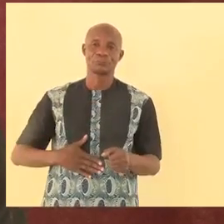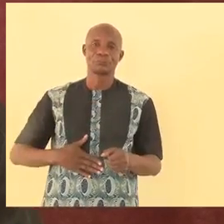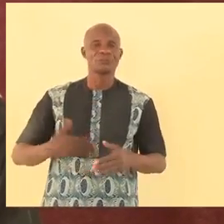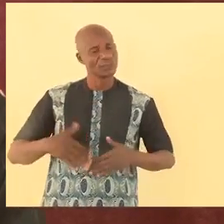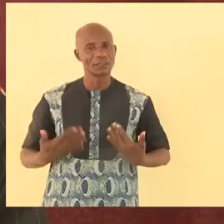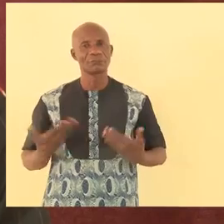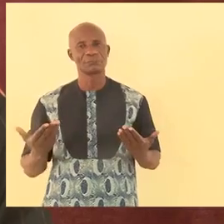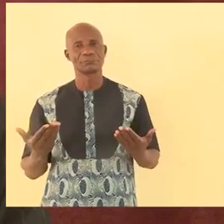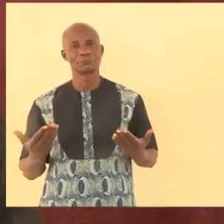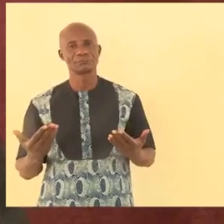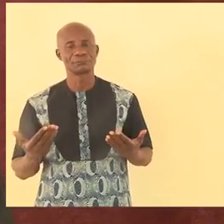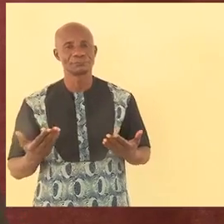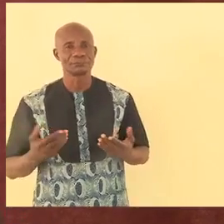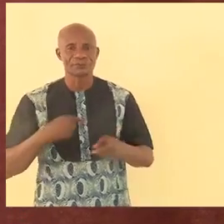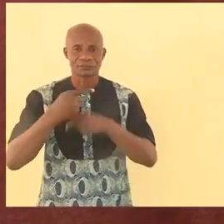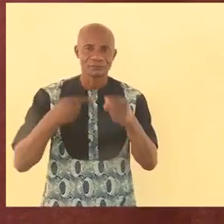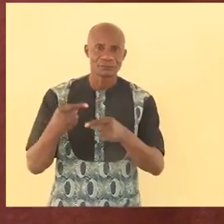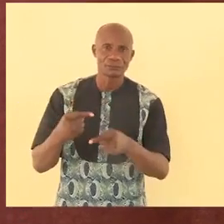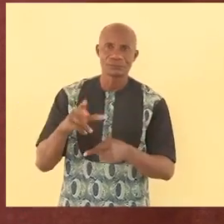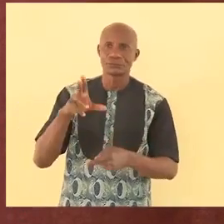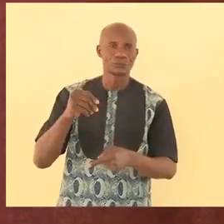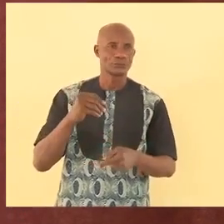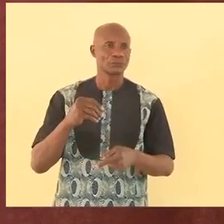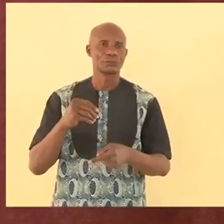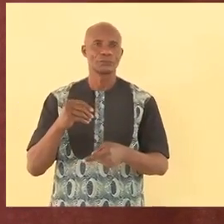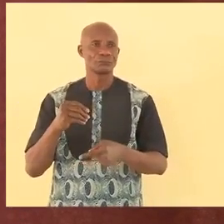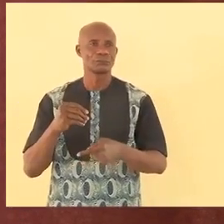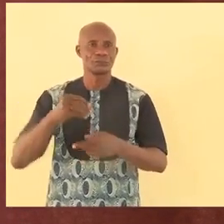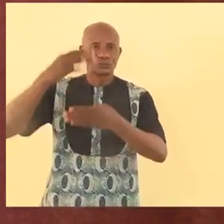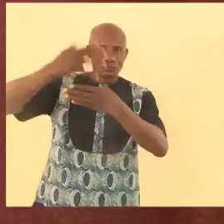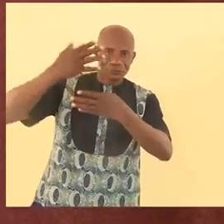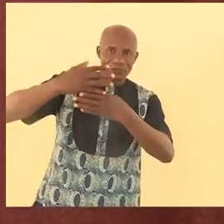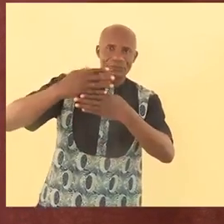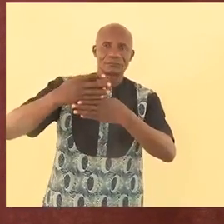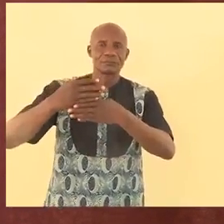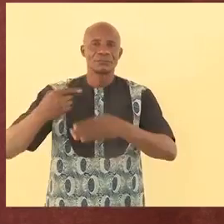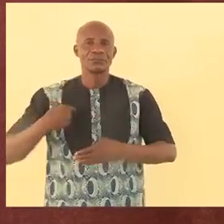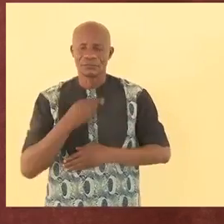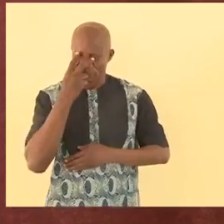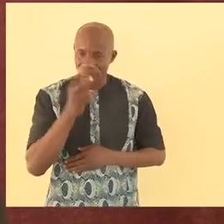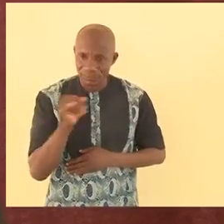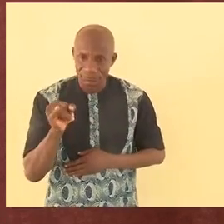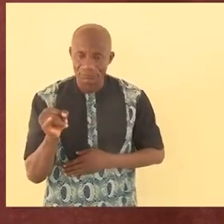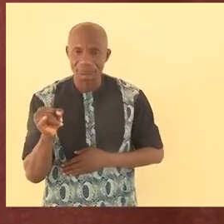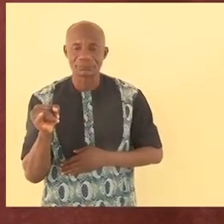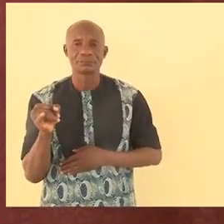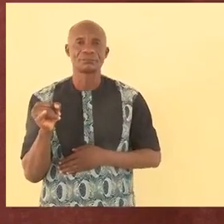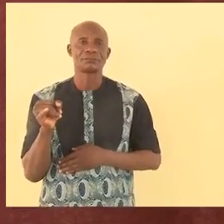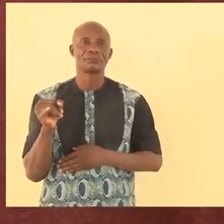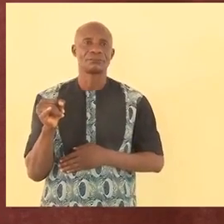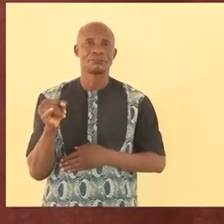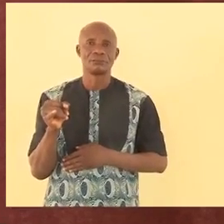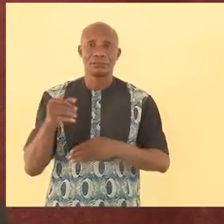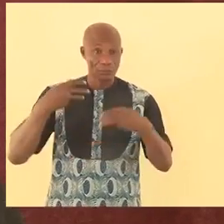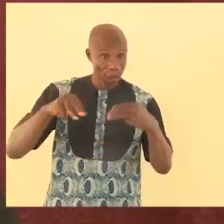everybody were happy. And as we're going, there was no burglary proof, no fence. We're seeing, in fact, there are provision